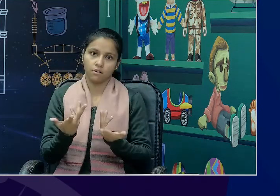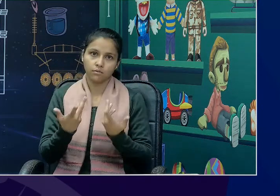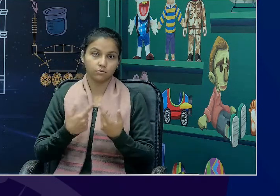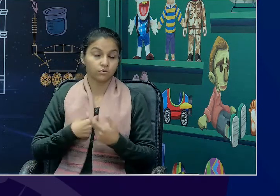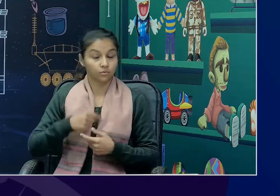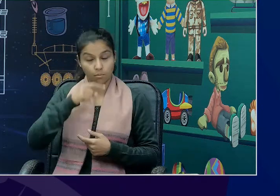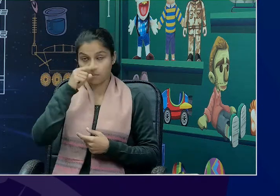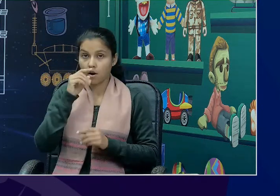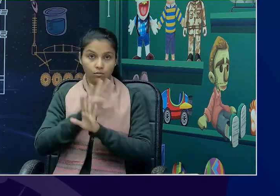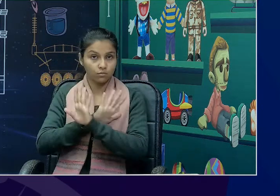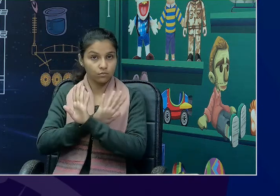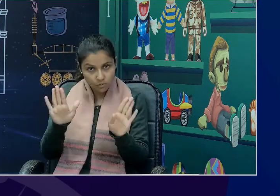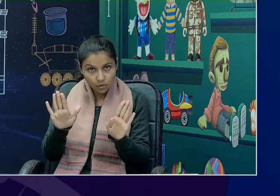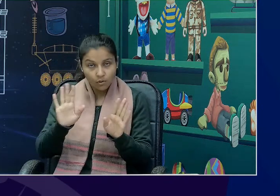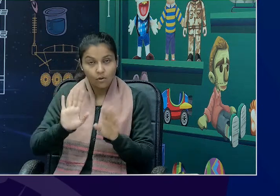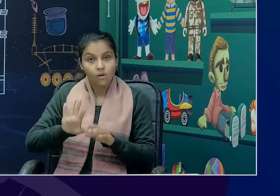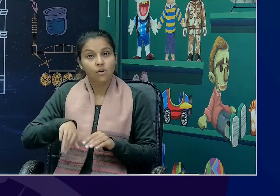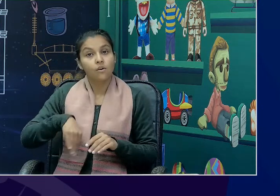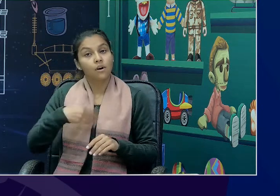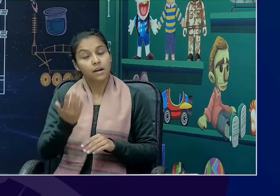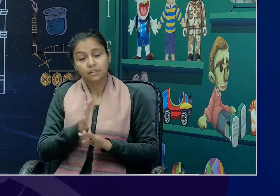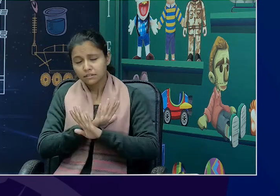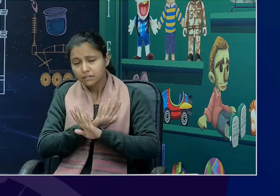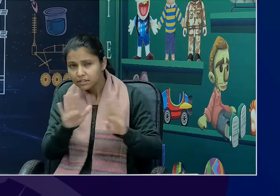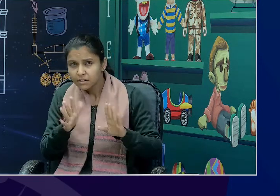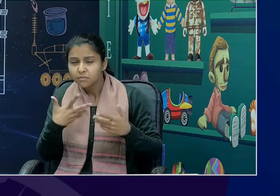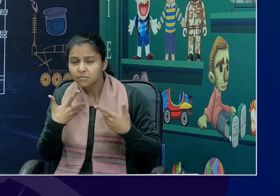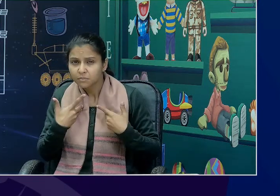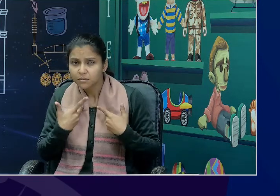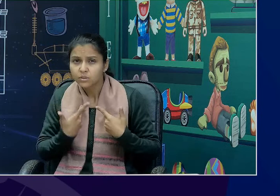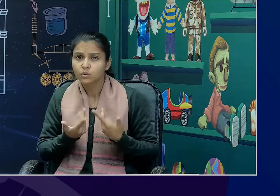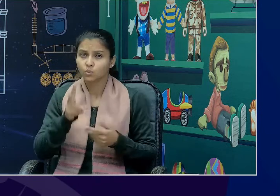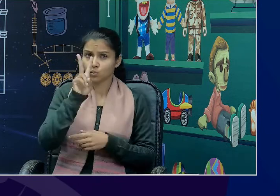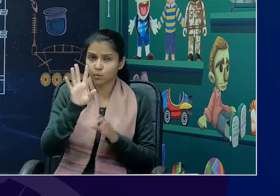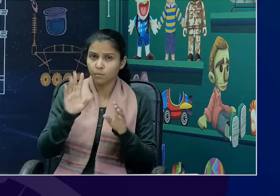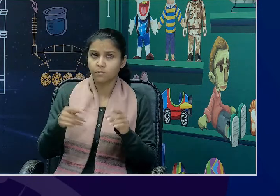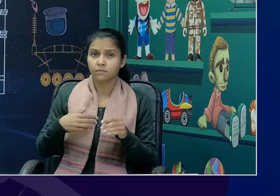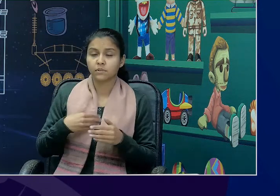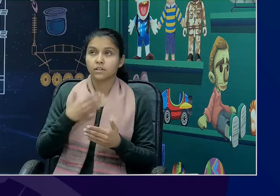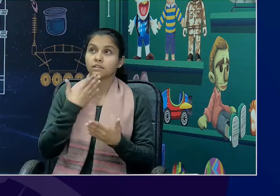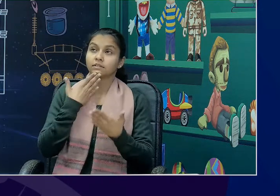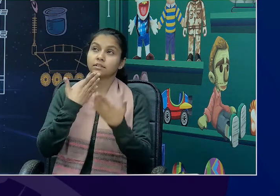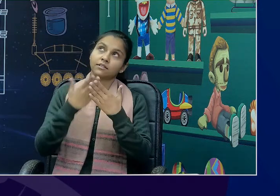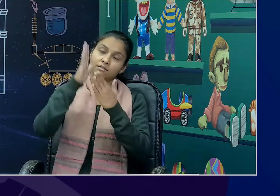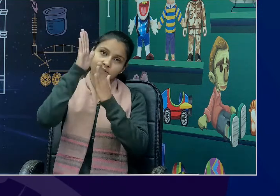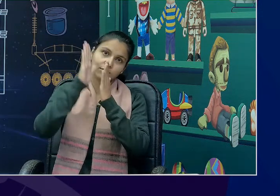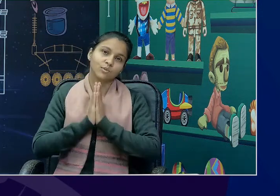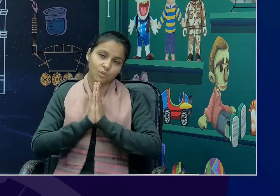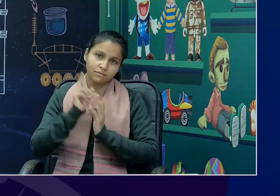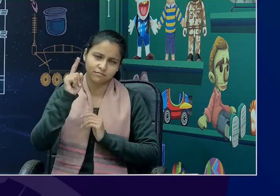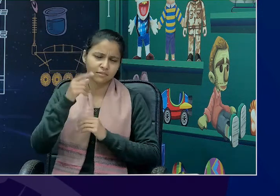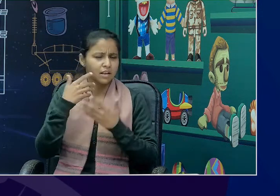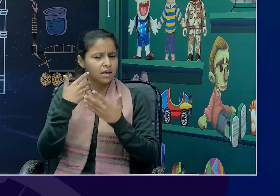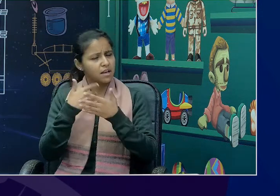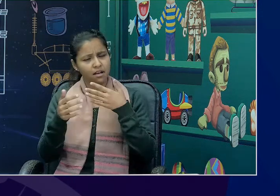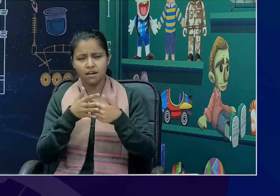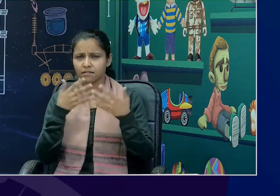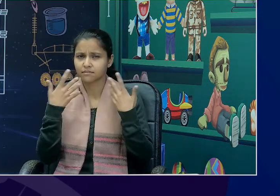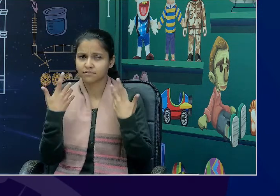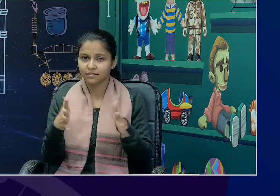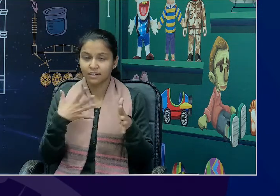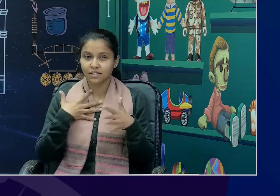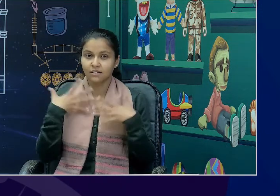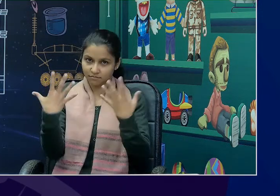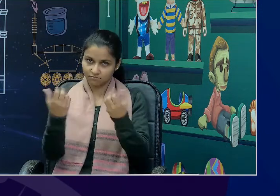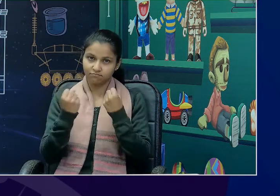our achievements and we should never be too thankless to God. Everything what we have